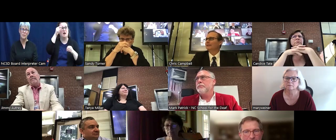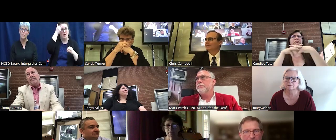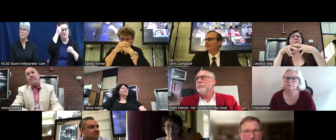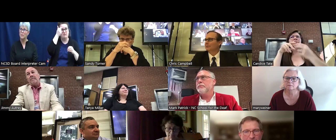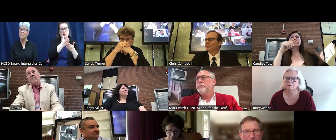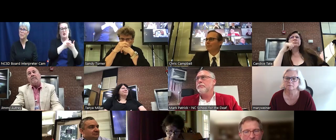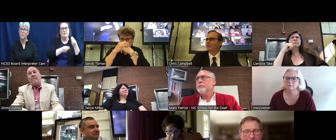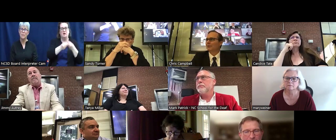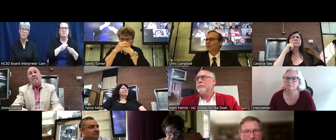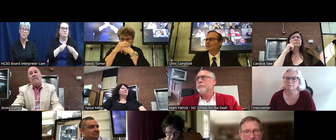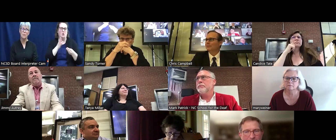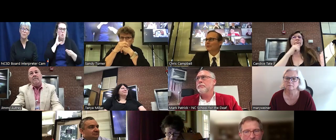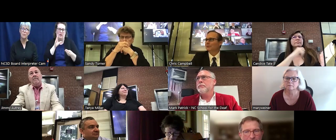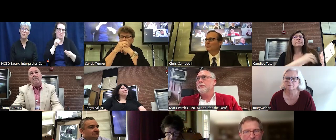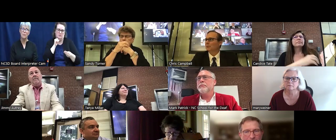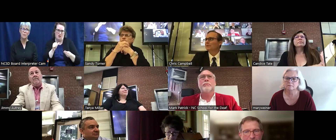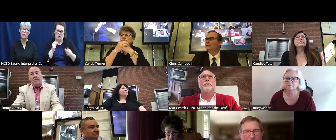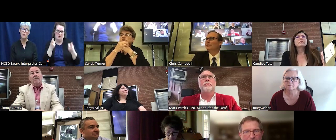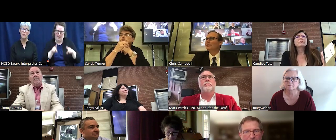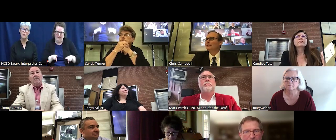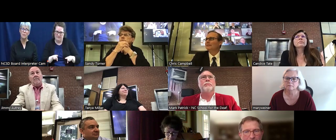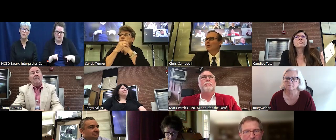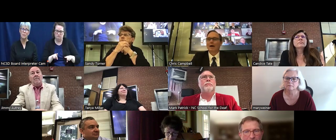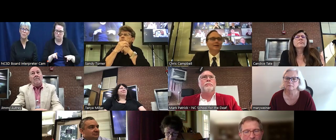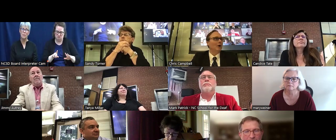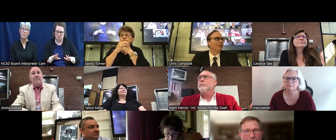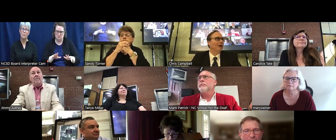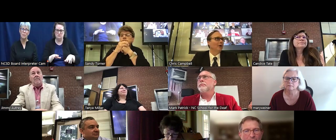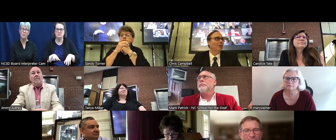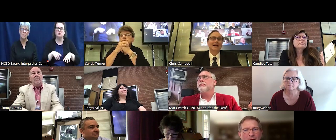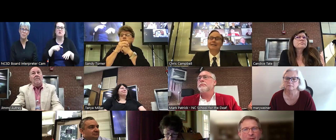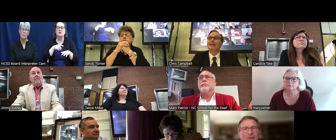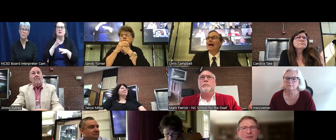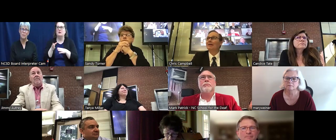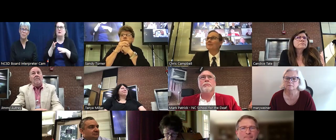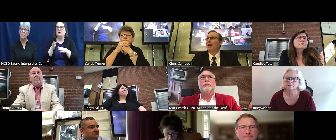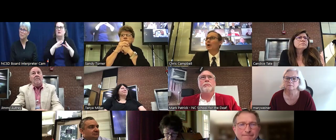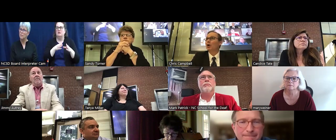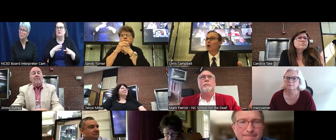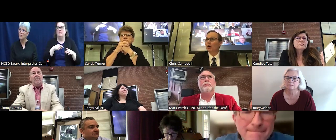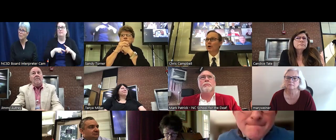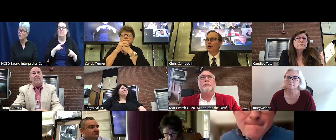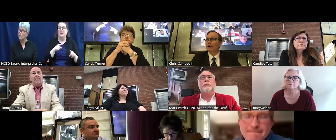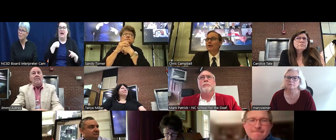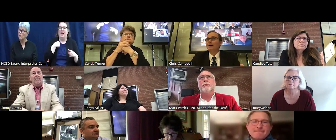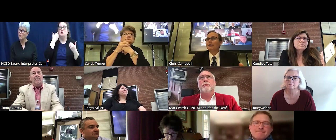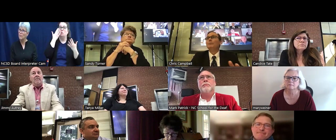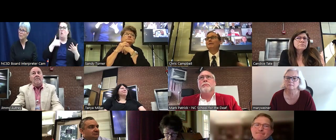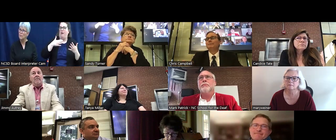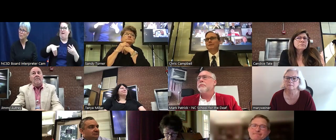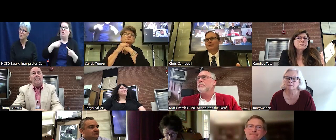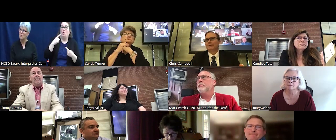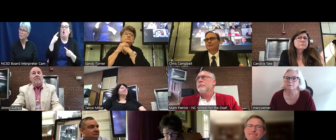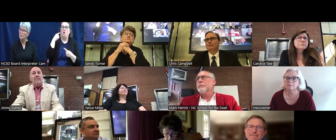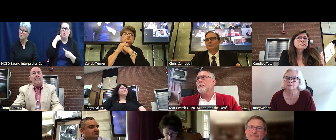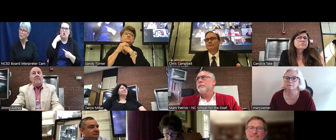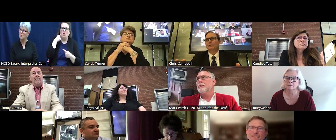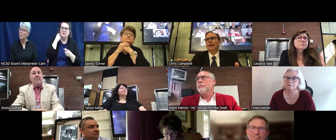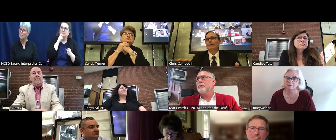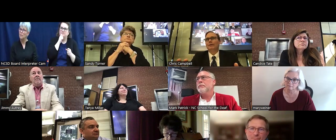likely to come to fruition for the schools. So I don't know, I have not heard, let me say